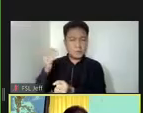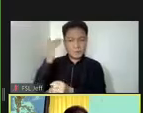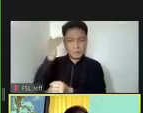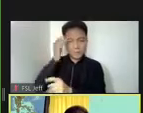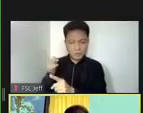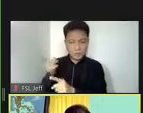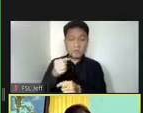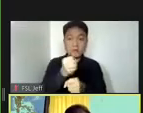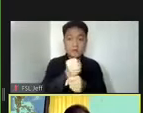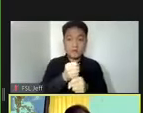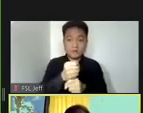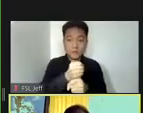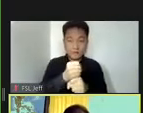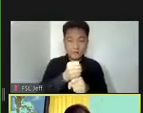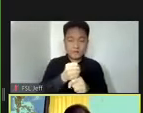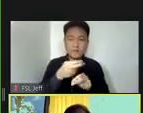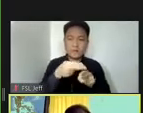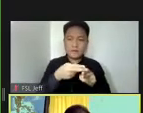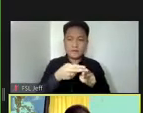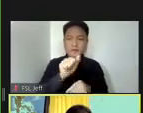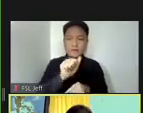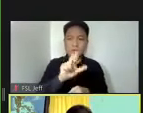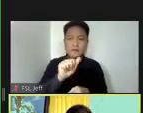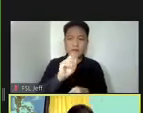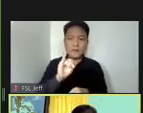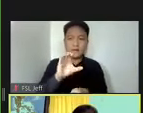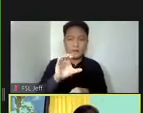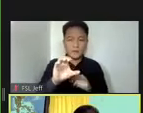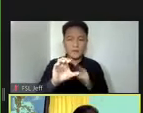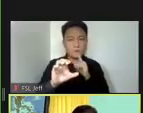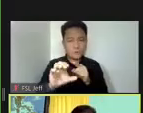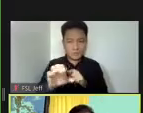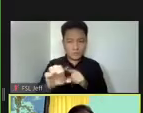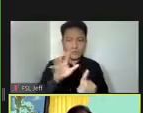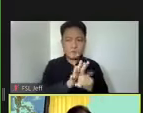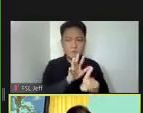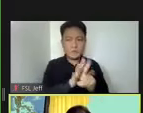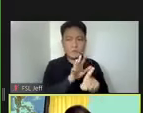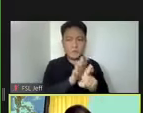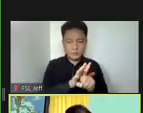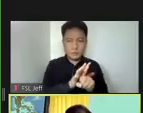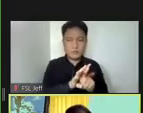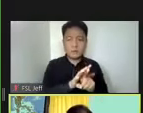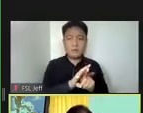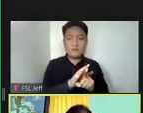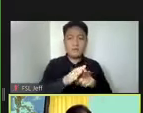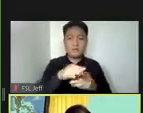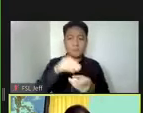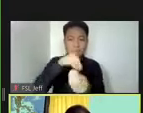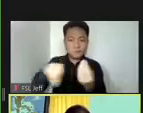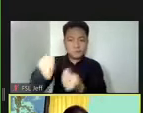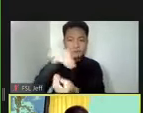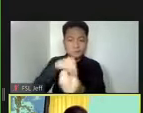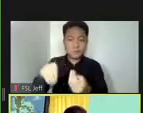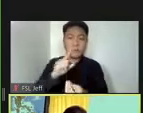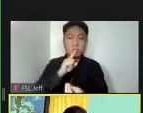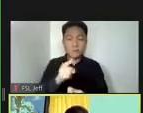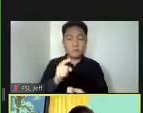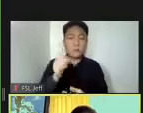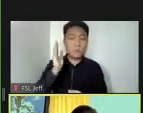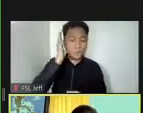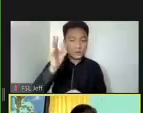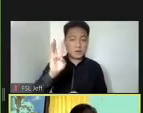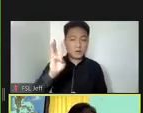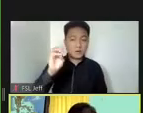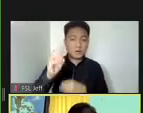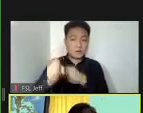be extinct in 60 years. Some coffee species could be extinct in as little as 10